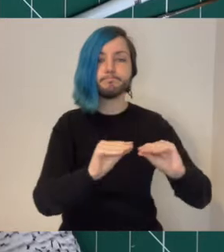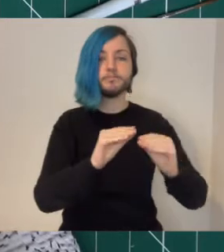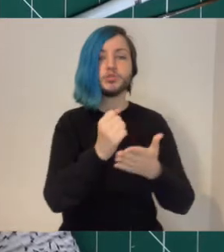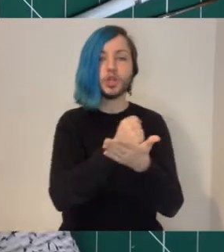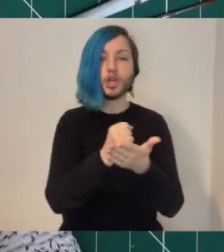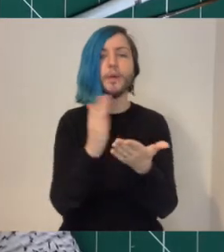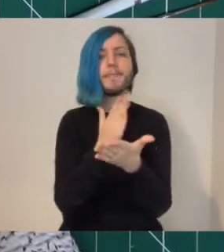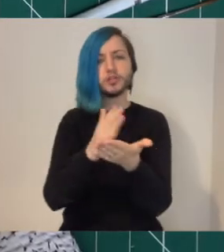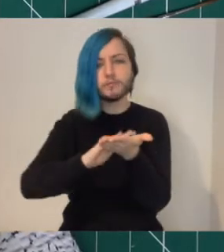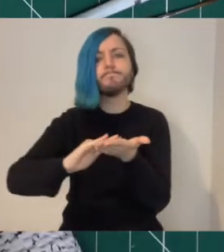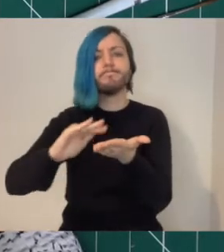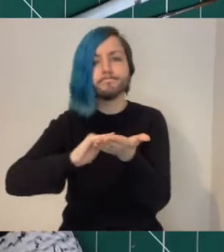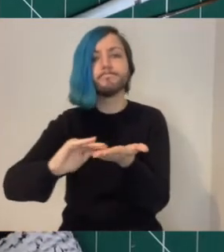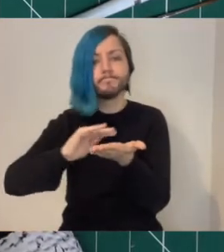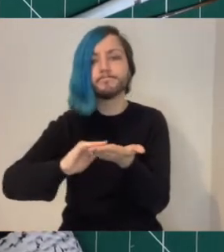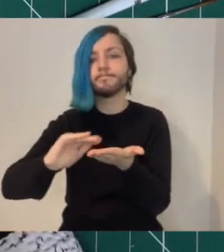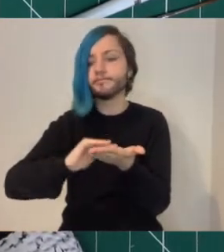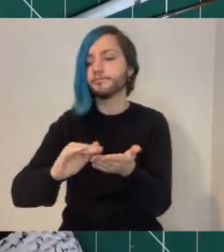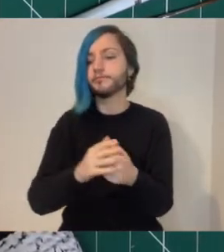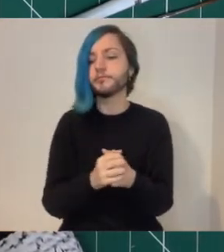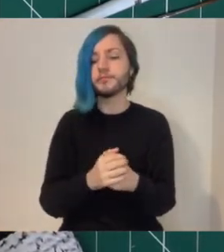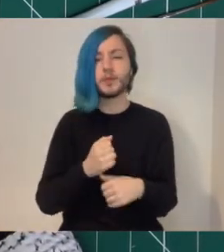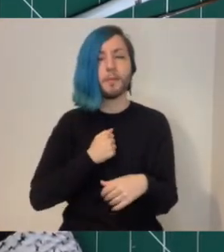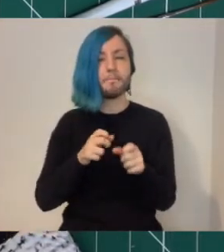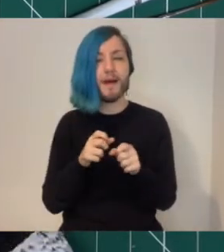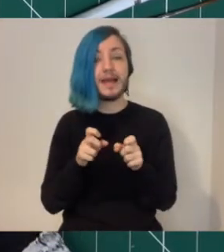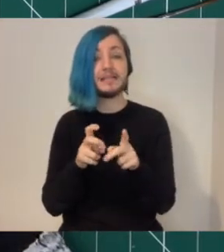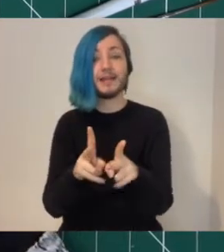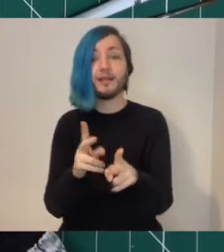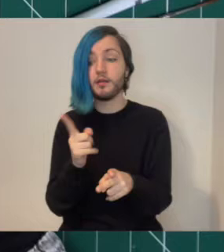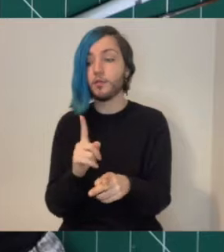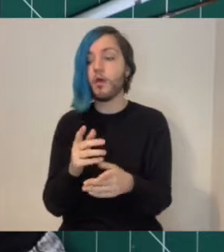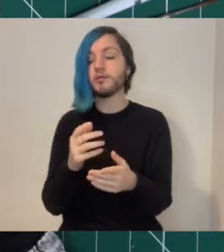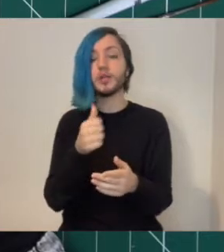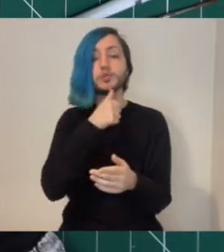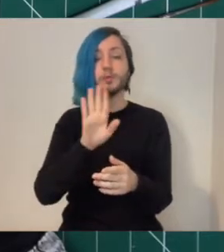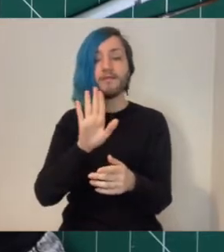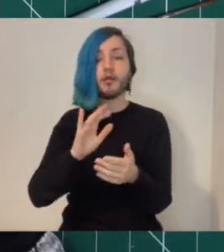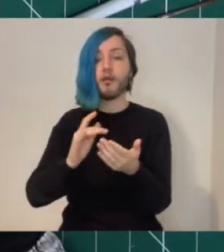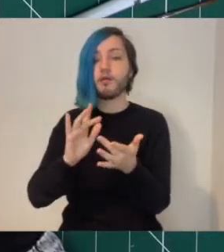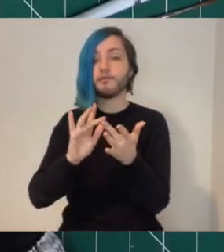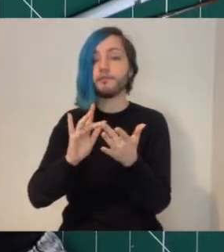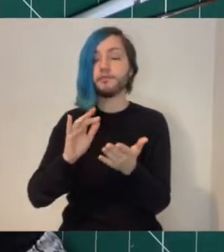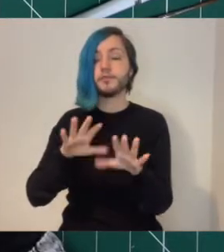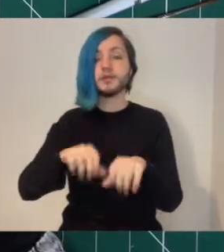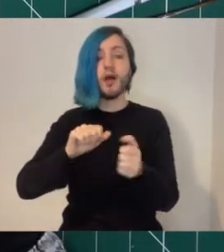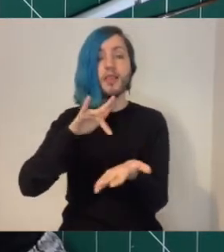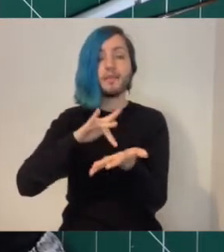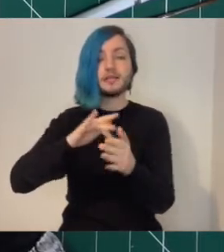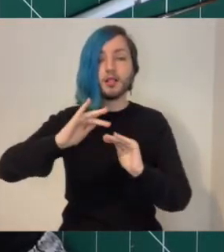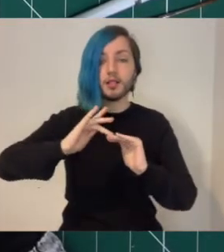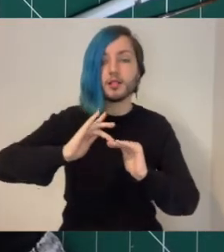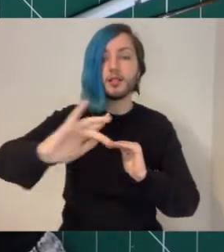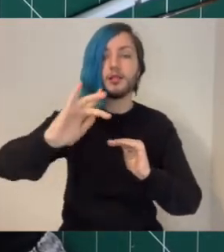glue, and give it a good amount of, what I tend to do is brush it with my finger